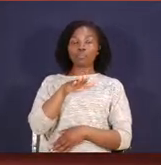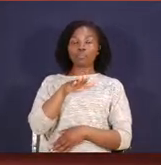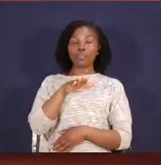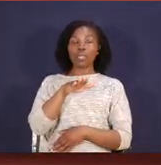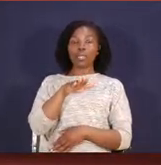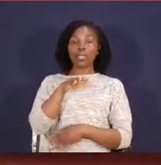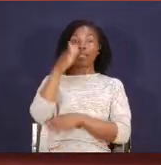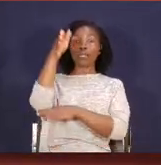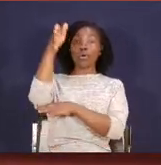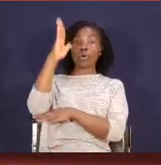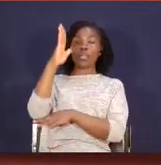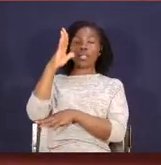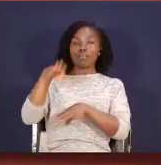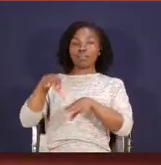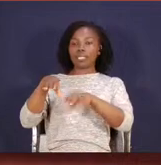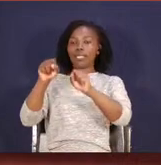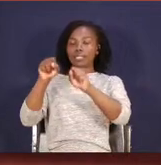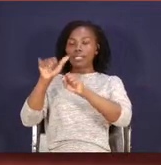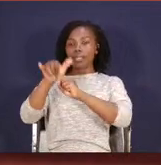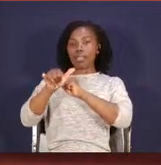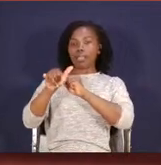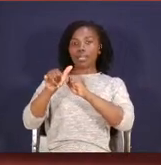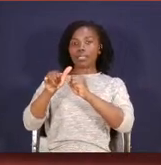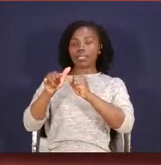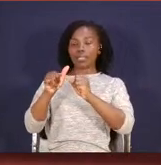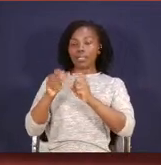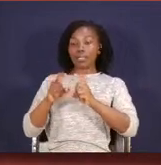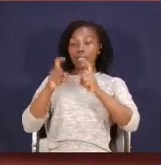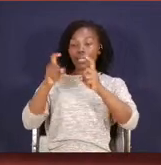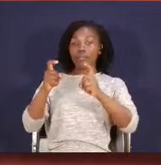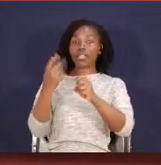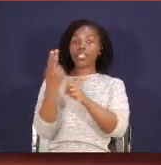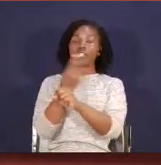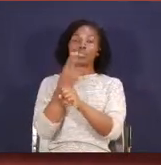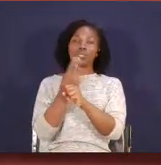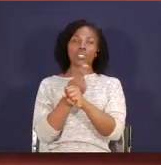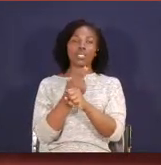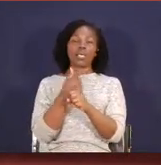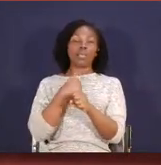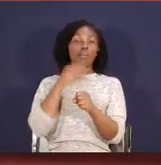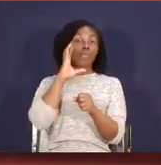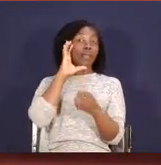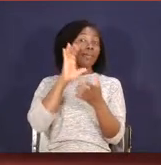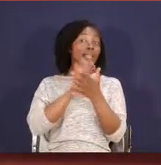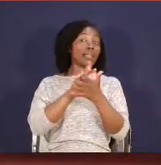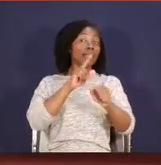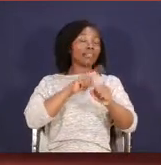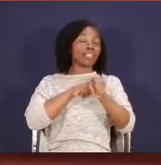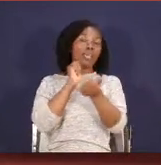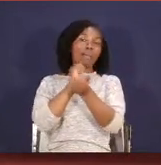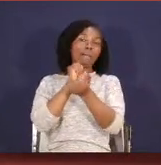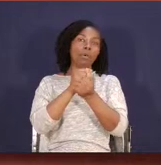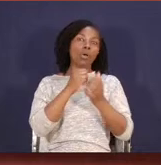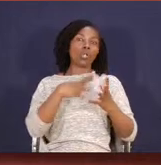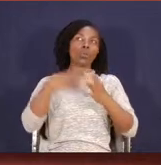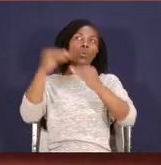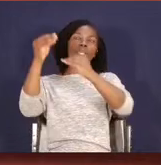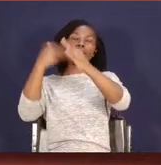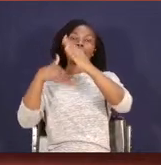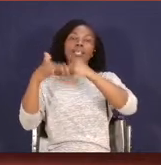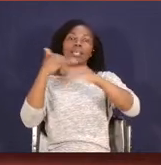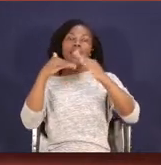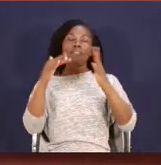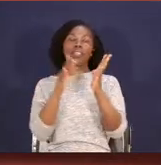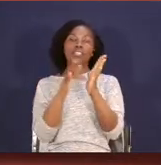it and uses it. And I believe when Paul gets to heaven, Jesus is very happy to receive